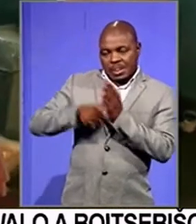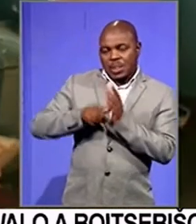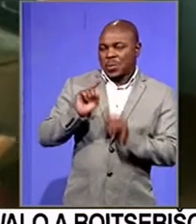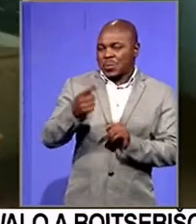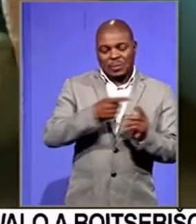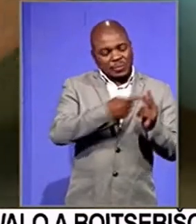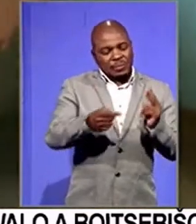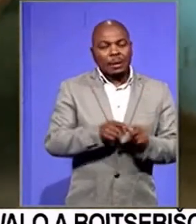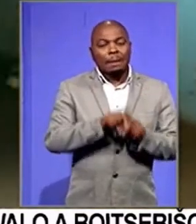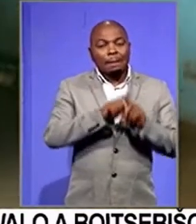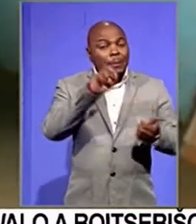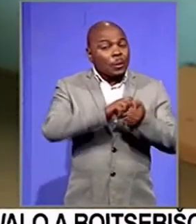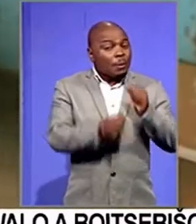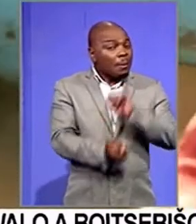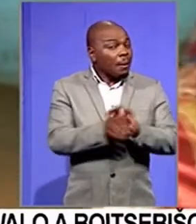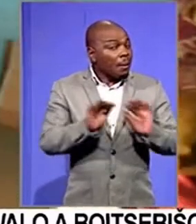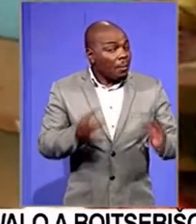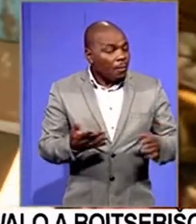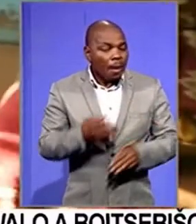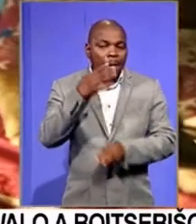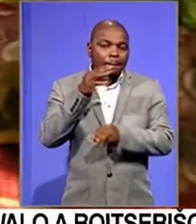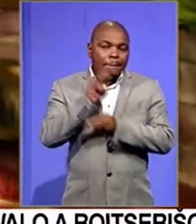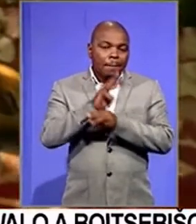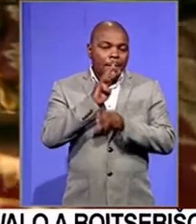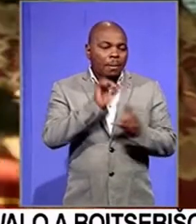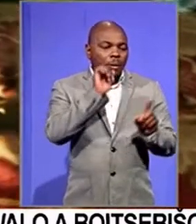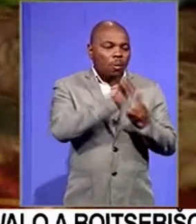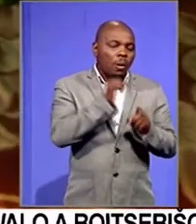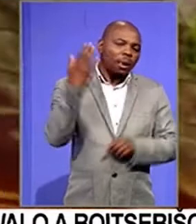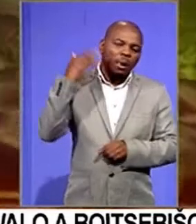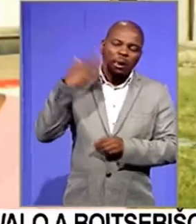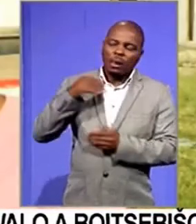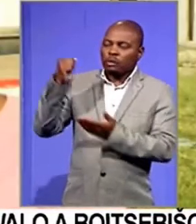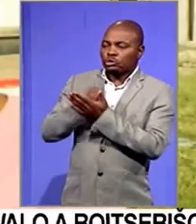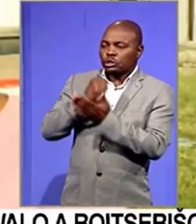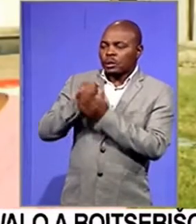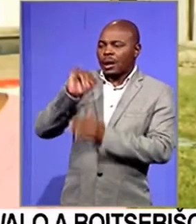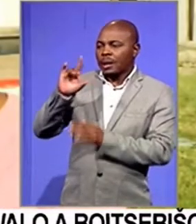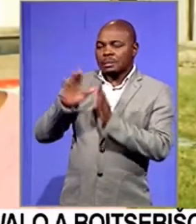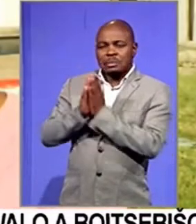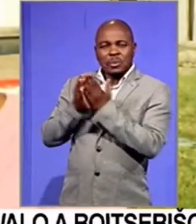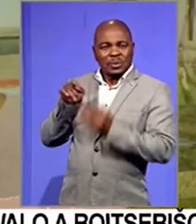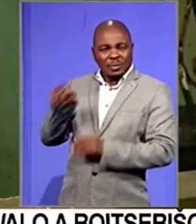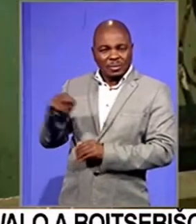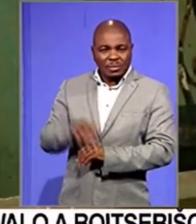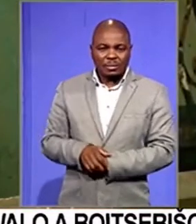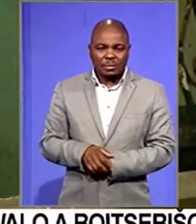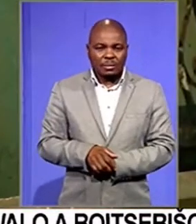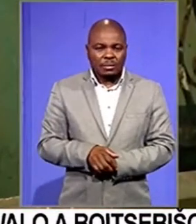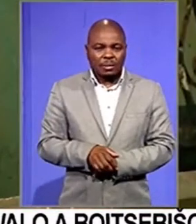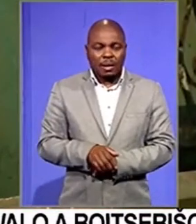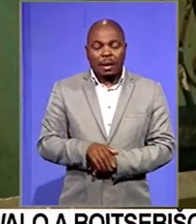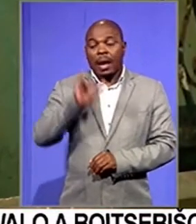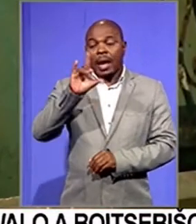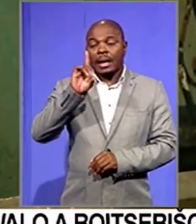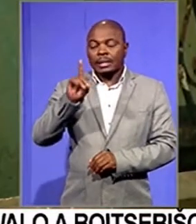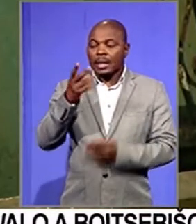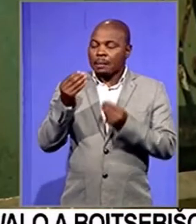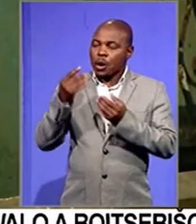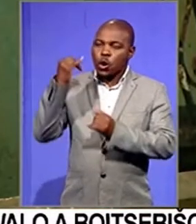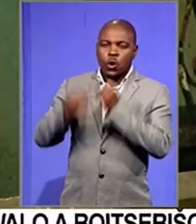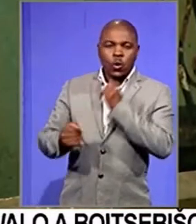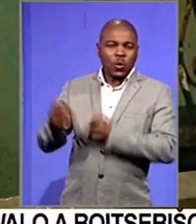ke phošo e diregilego ge mmagwe a engwadišitše pukwana ya boitsebišo. The identity number came back wrong. Ore